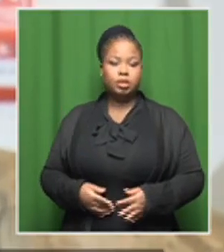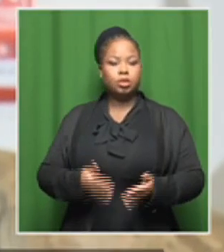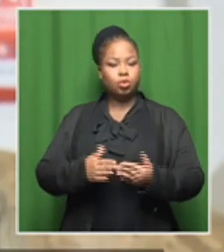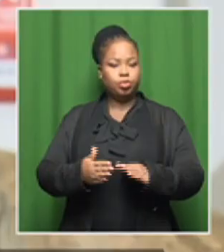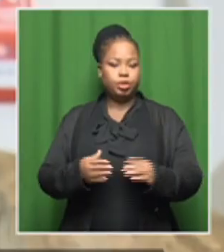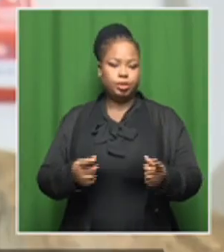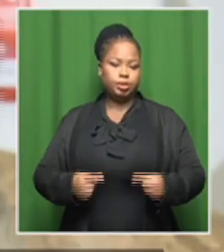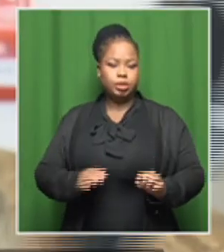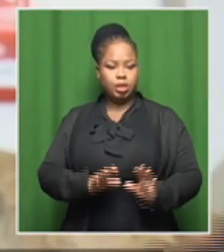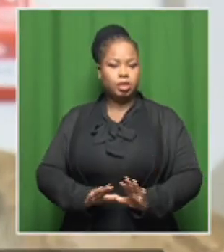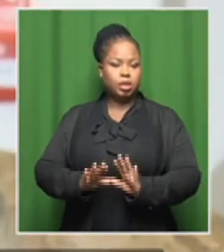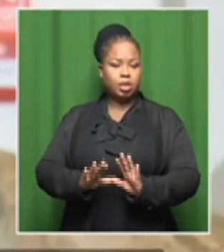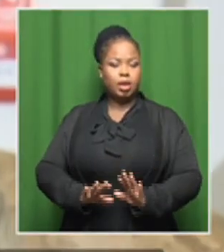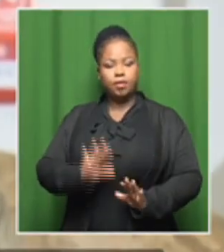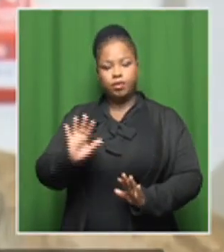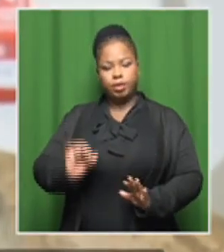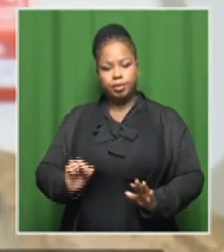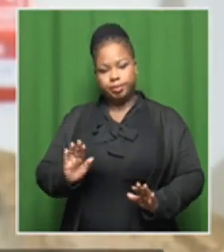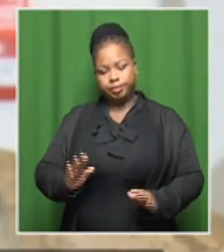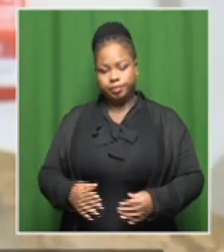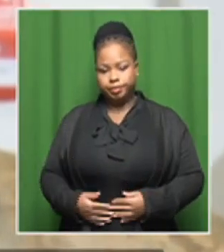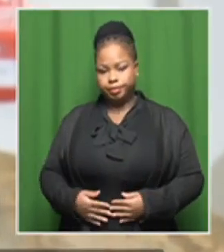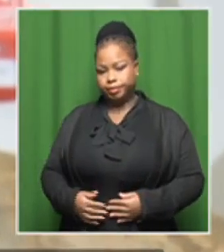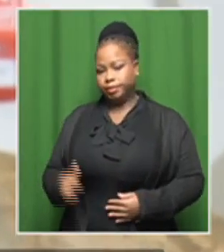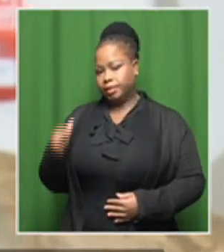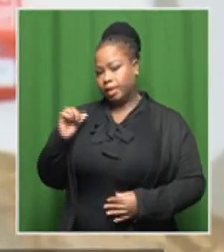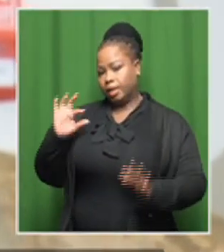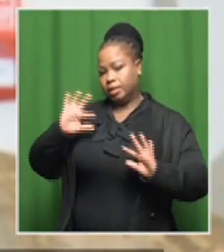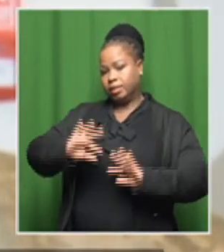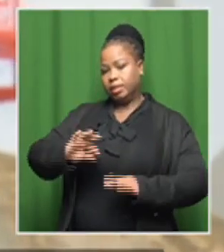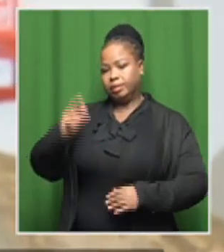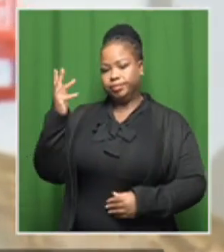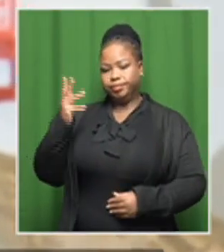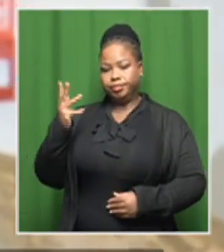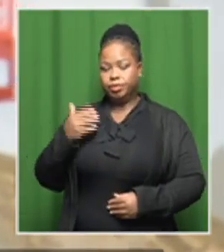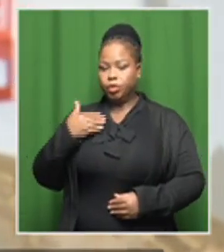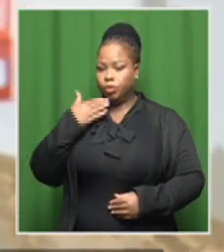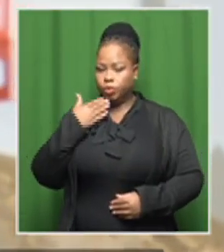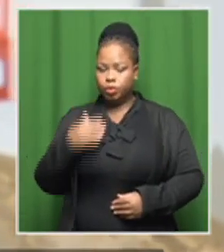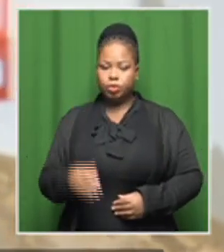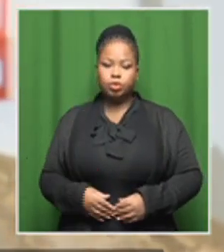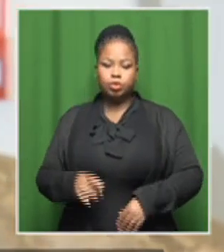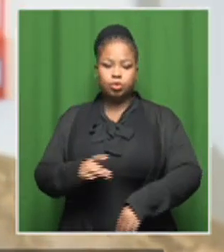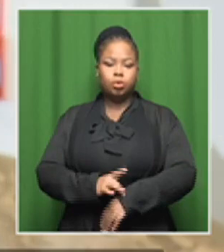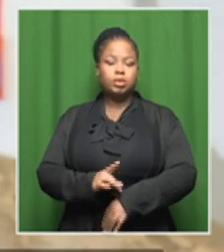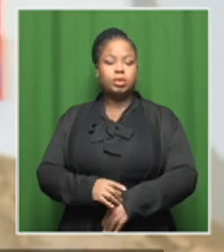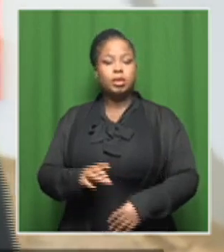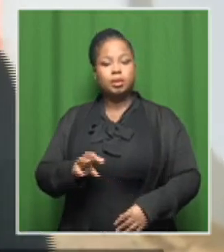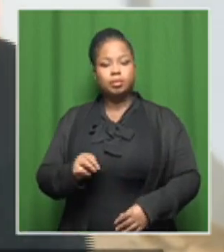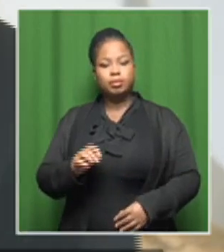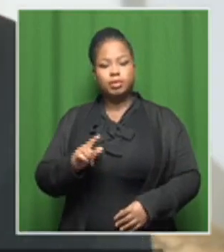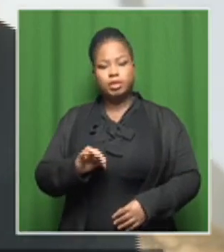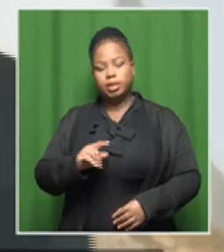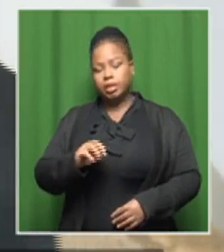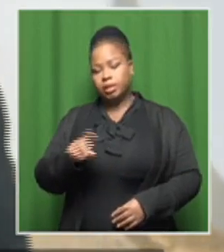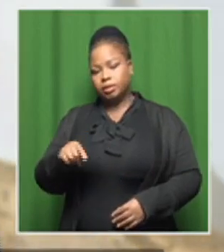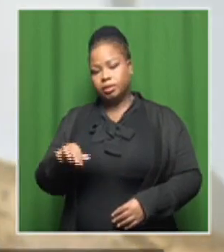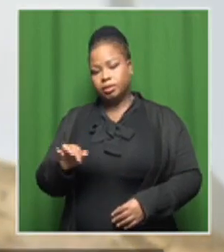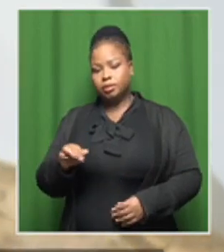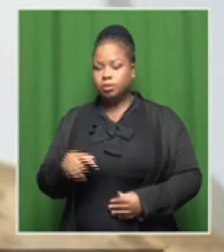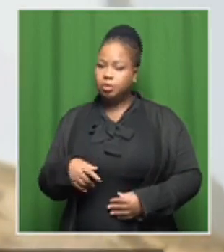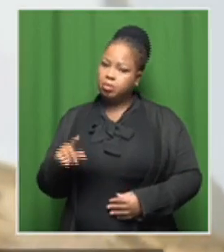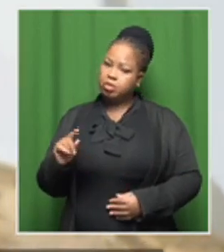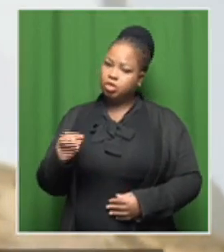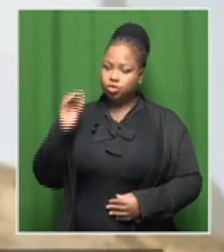of the continent. So last night, the keynote address delivered by Dr. Mzilikazi, and she made an